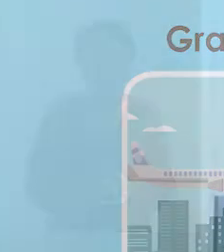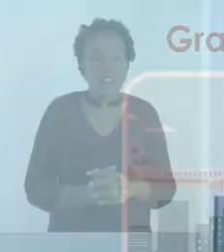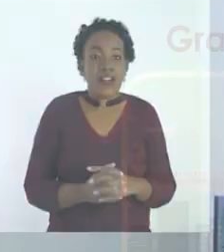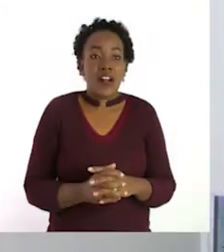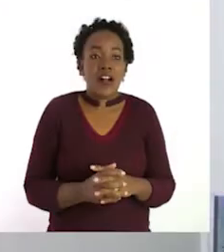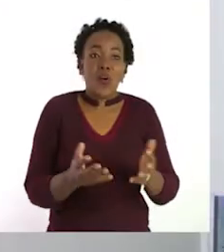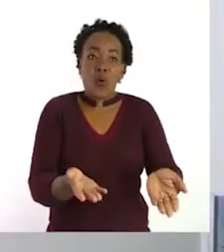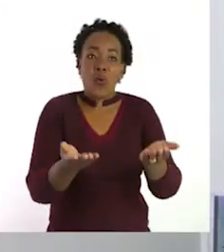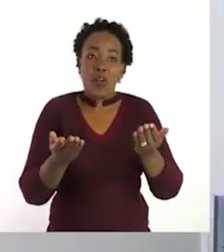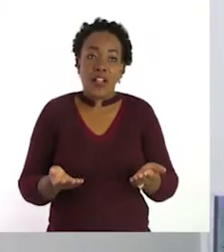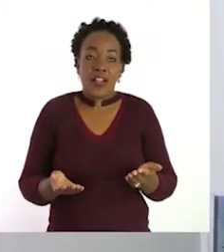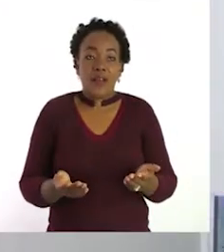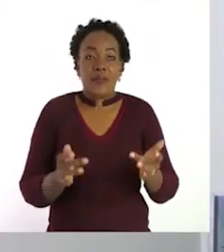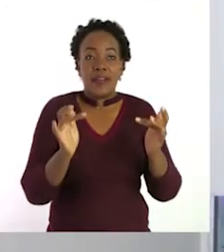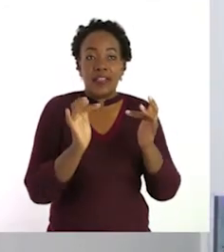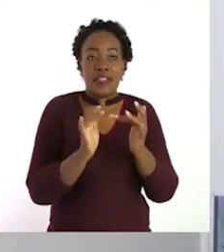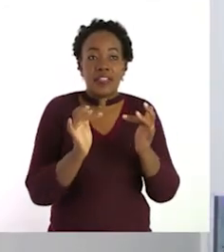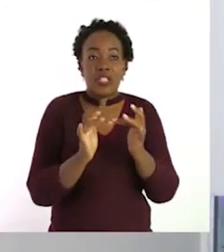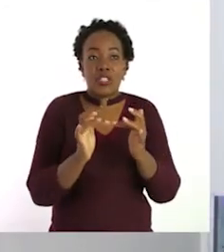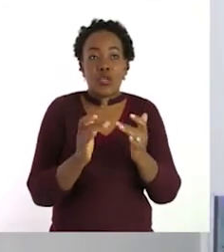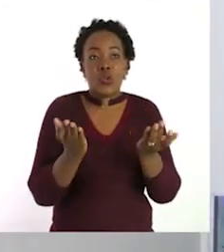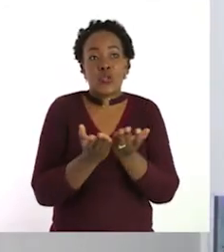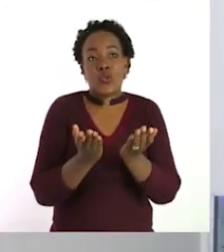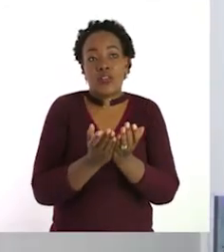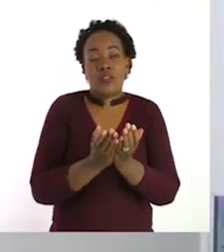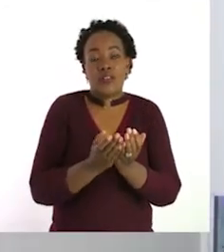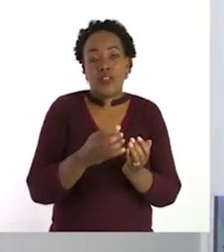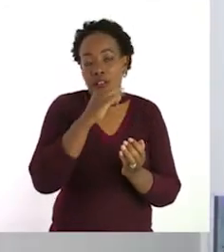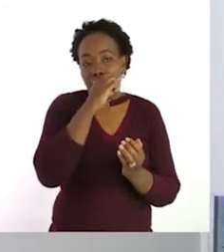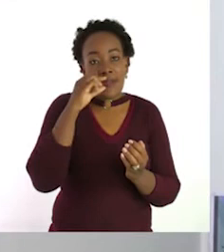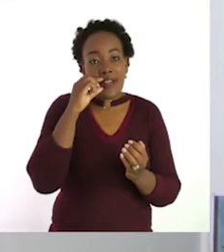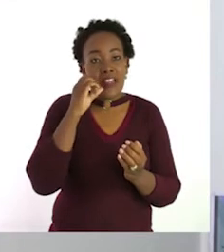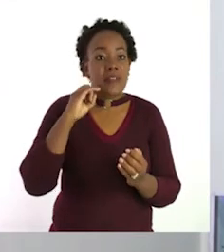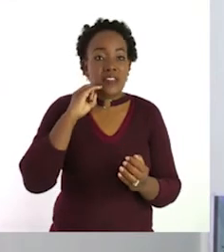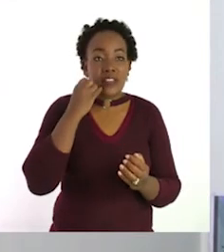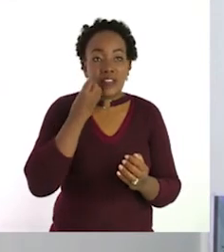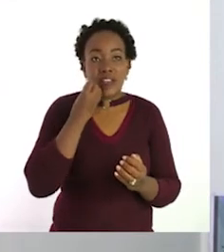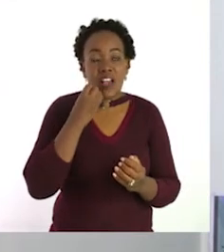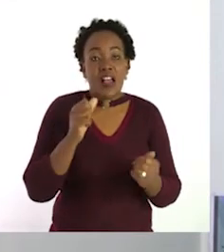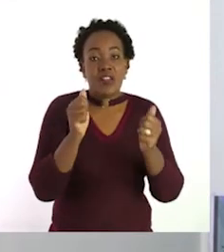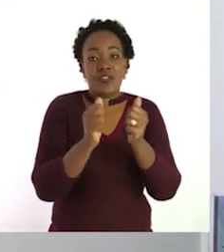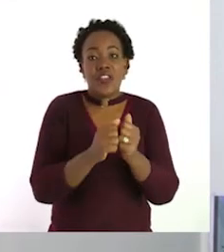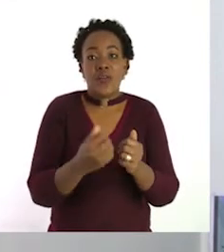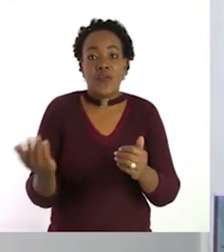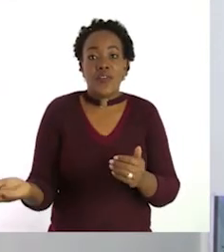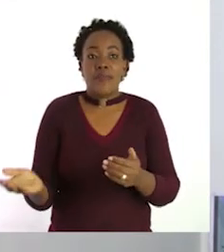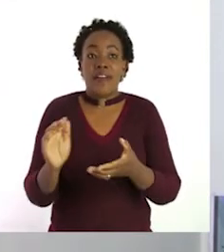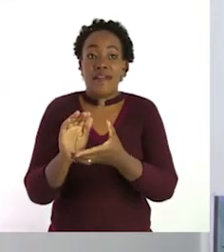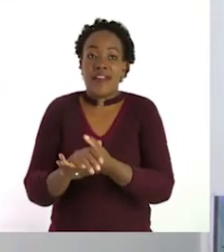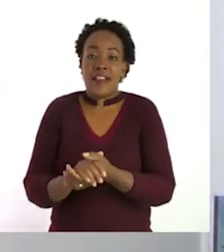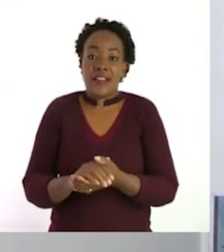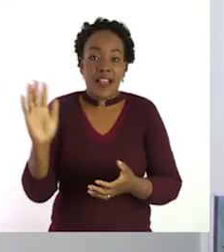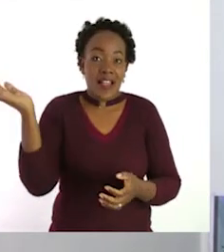Welcome to MyZone Online School. My name is Teacher Precious, and I'm with my friend here. Say